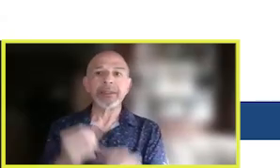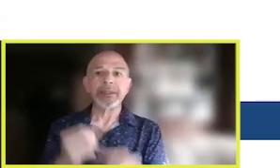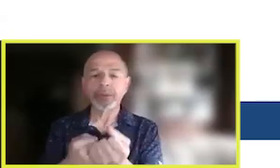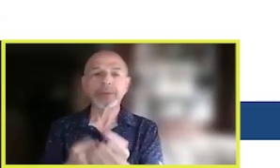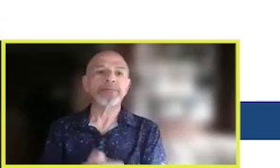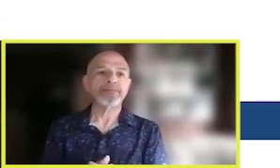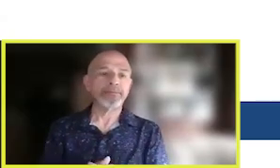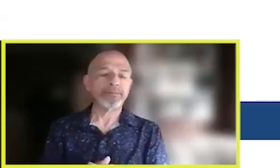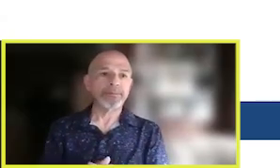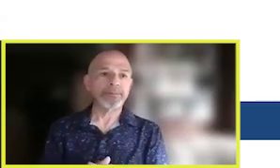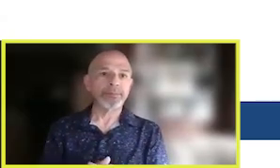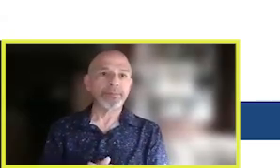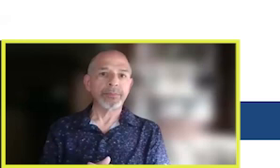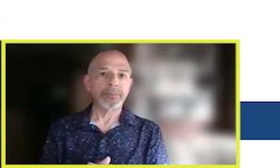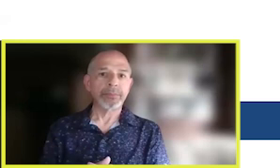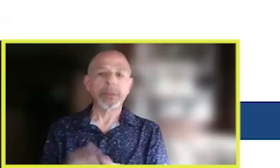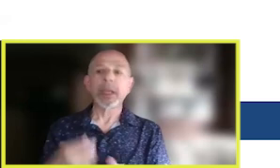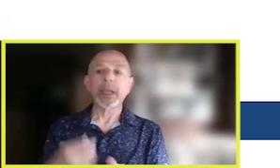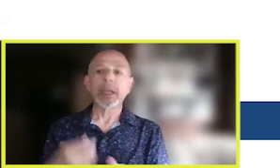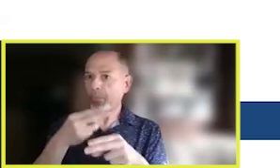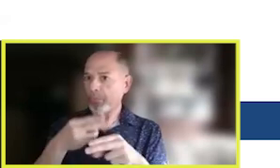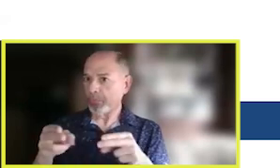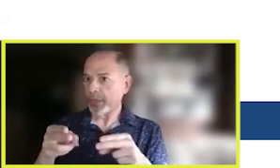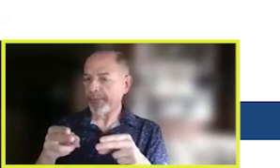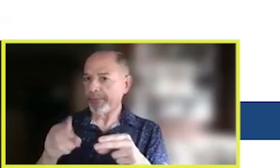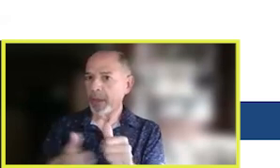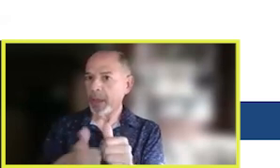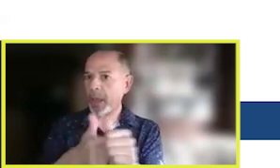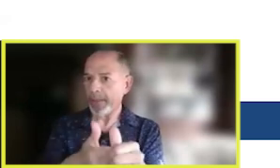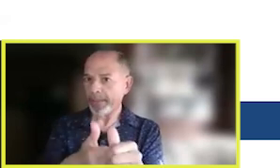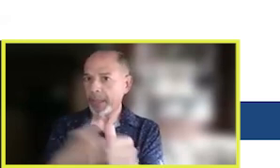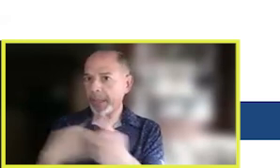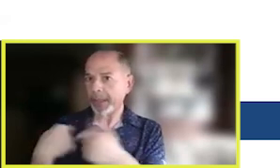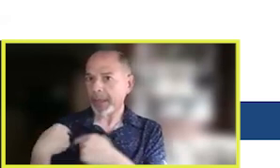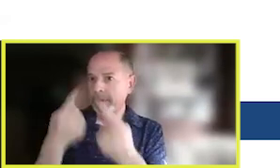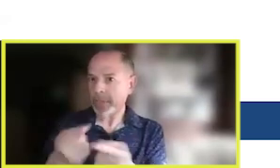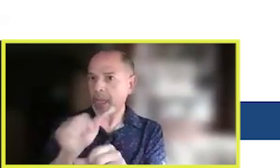going to provide a brief update on some of the work we've been up to.